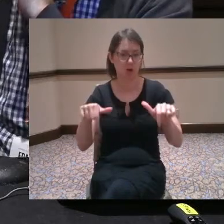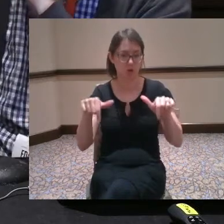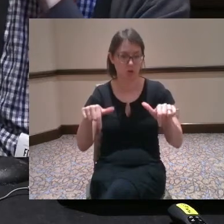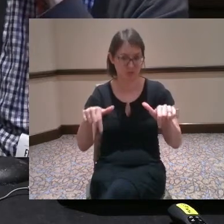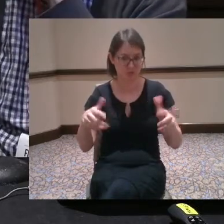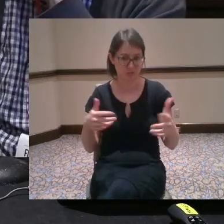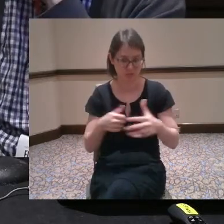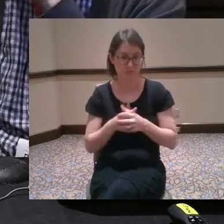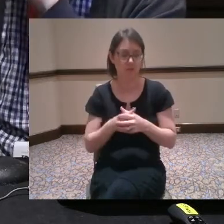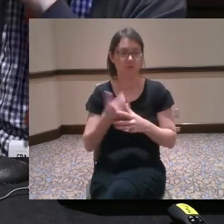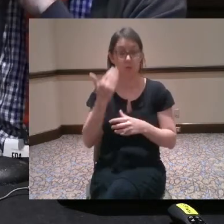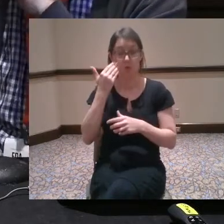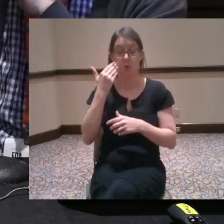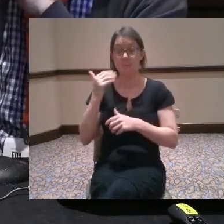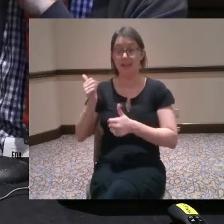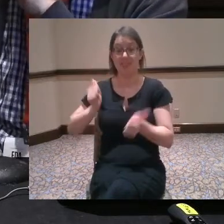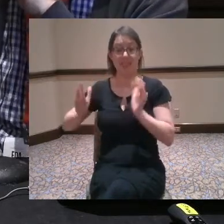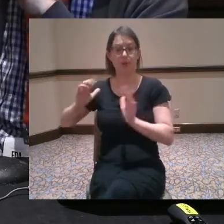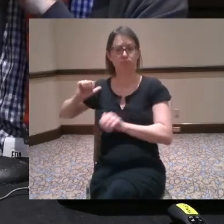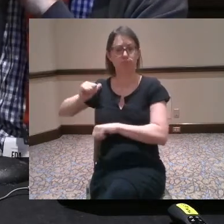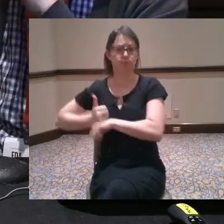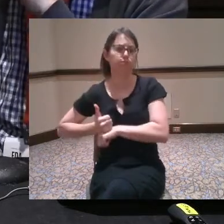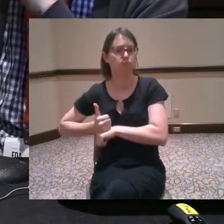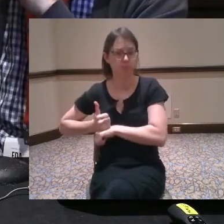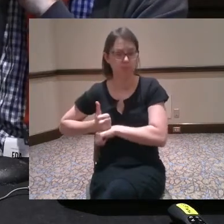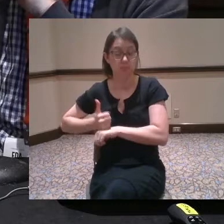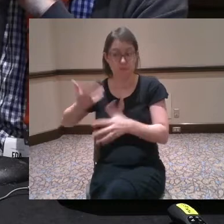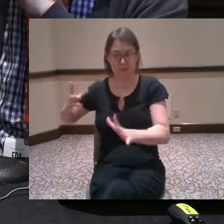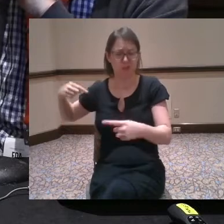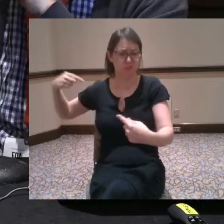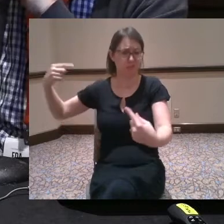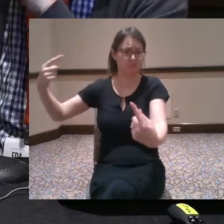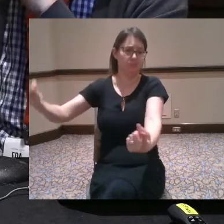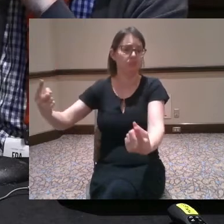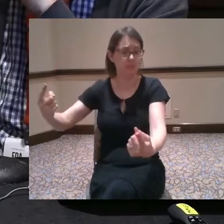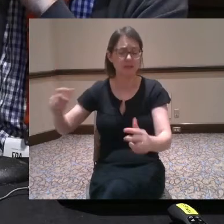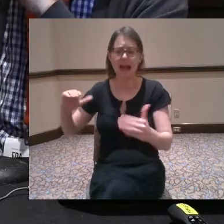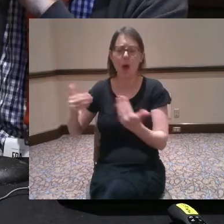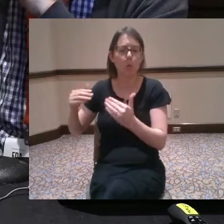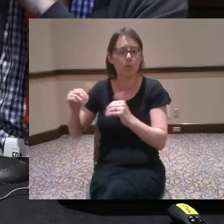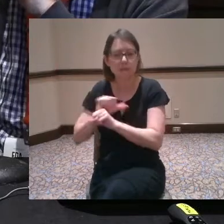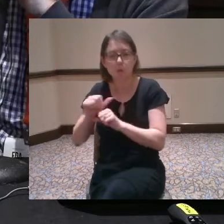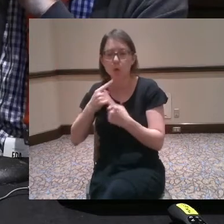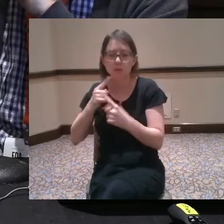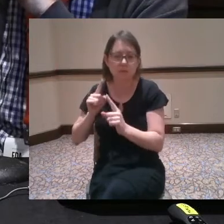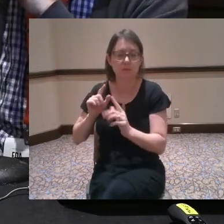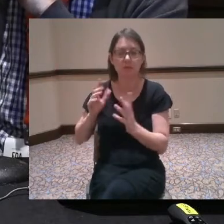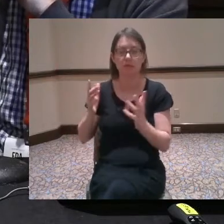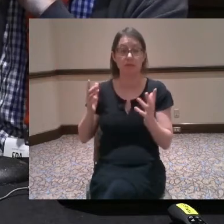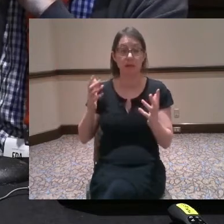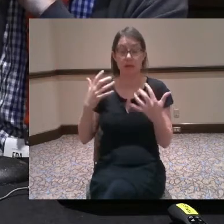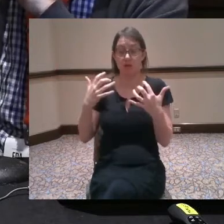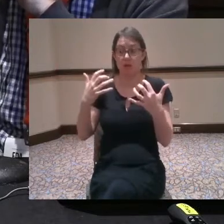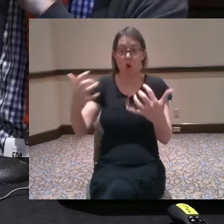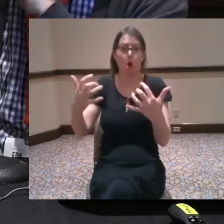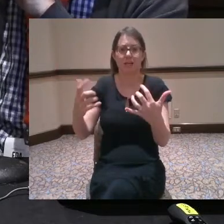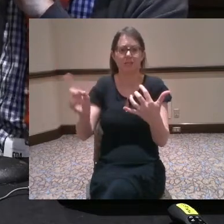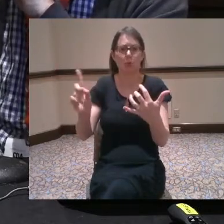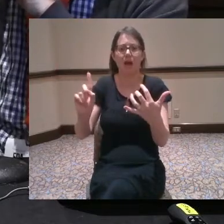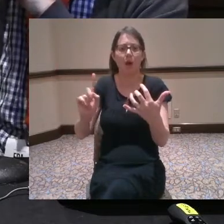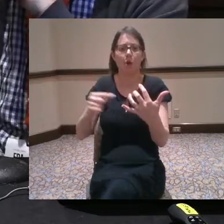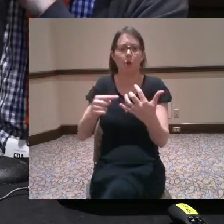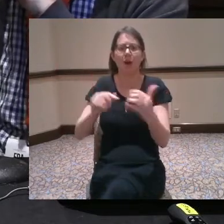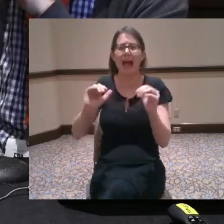the established theaters and how to bring along new people is got to come. There's just so much foundations can